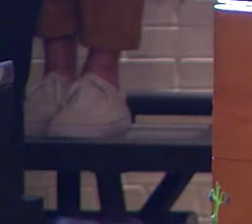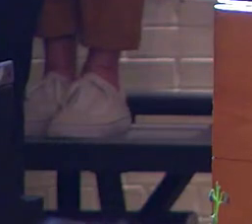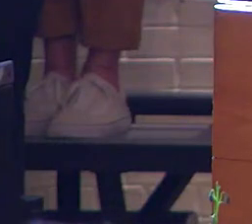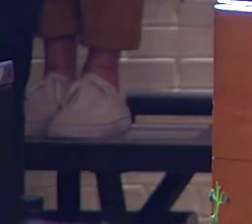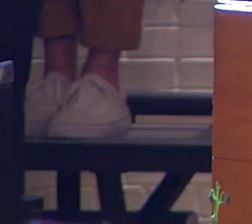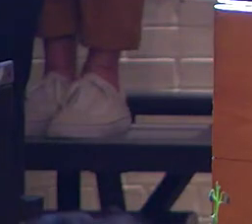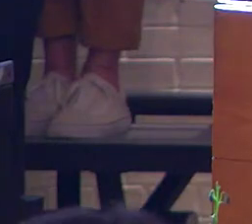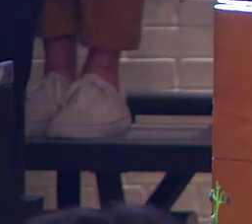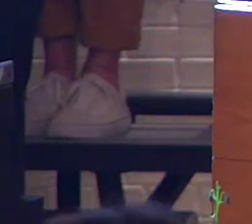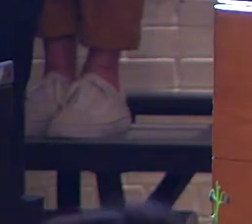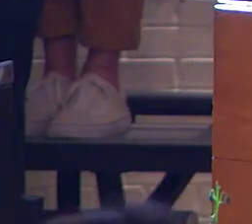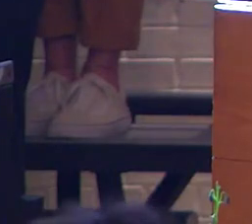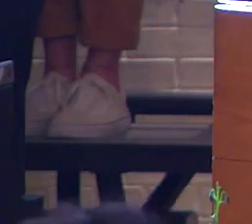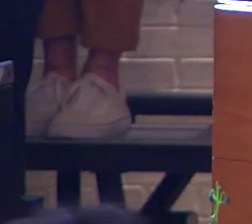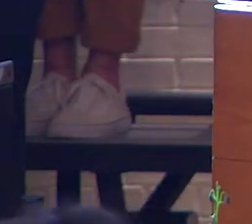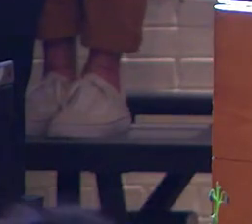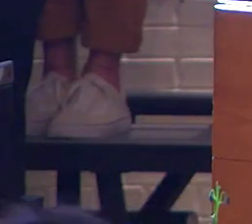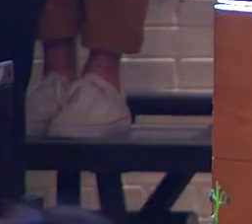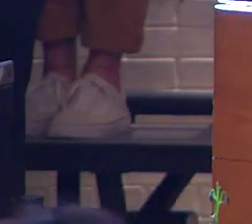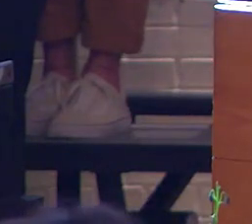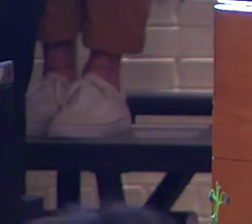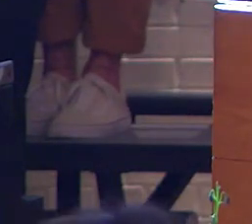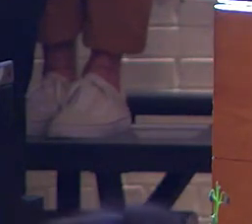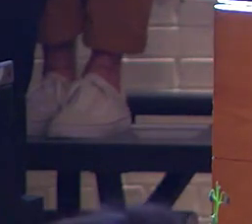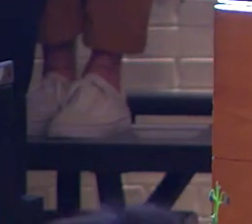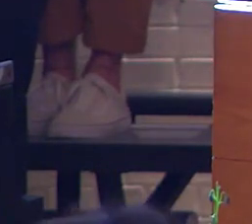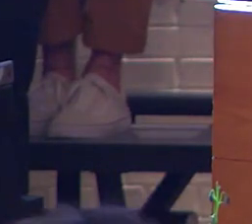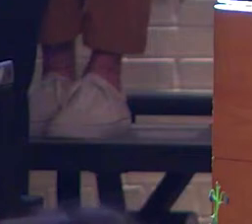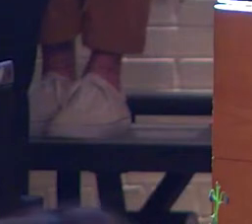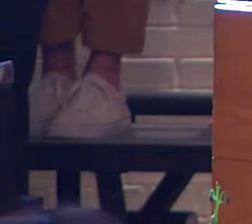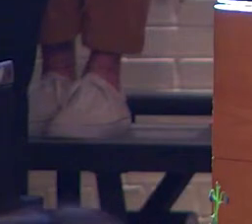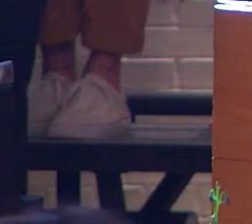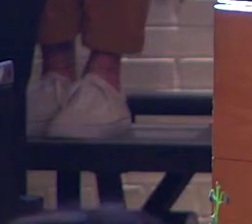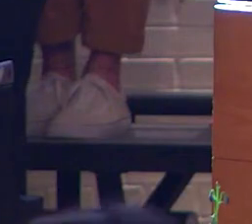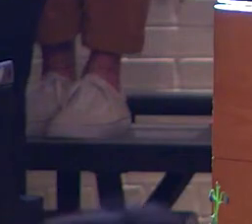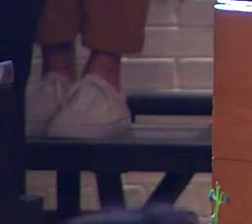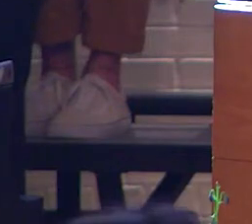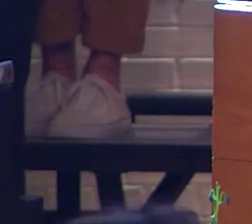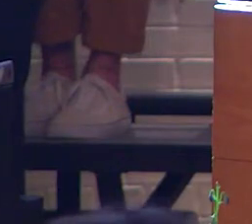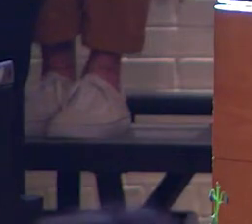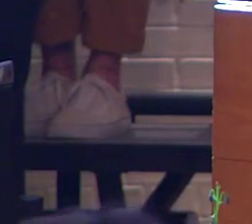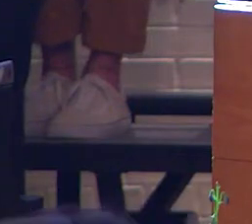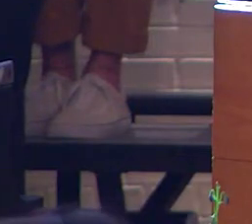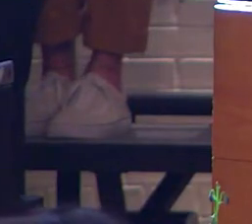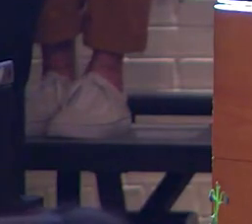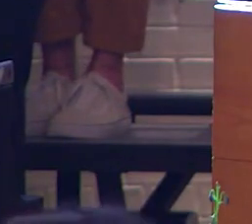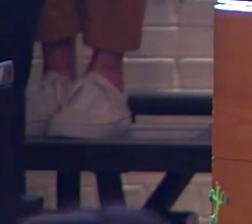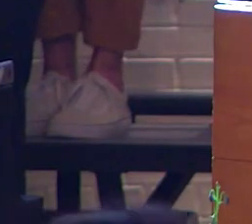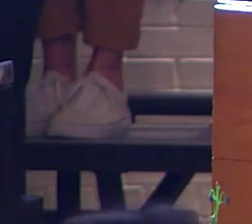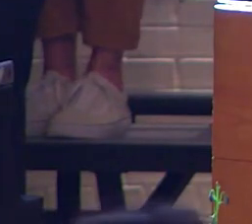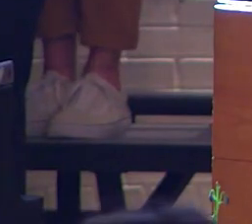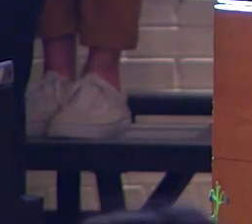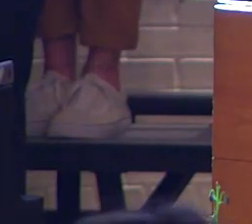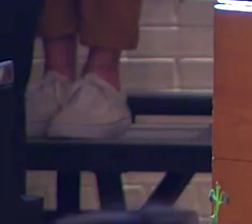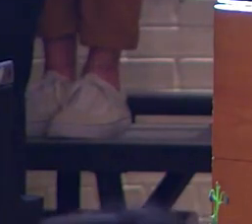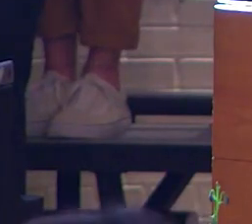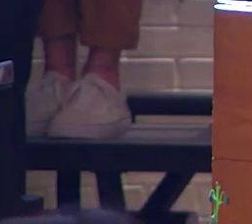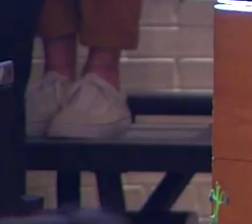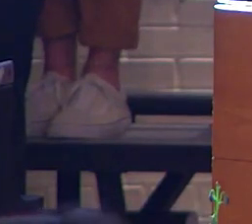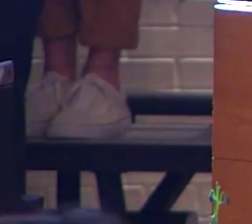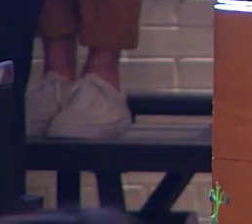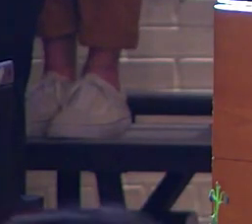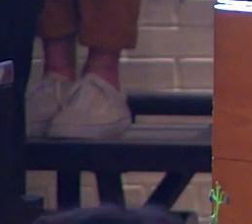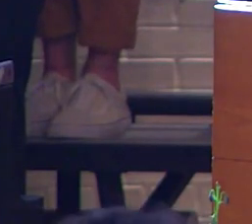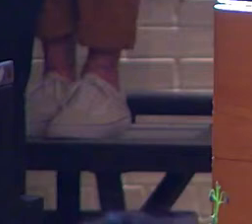May the one who blessed the generations before us, Dr. Hanycz, and may God, our greatest teacher, be with us as we grow in wisdom